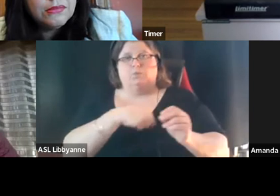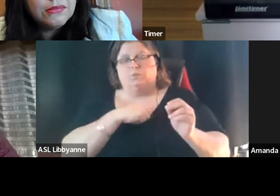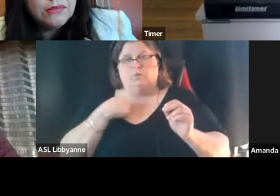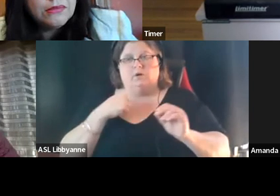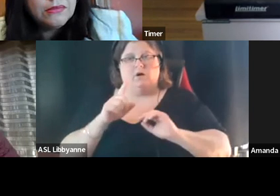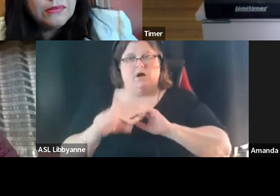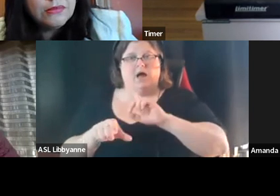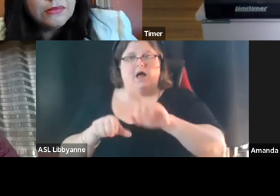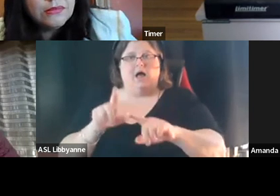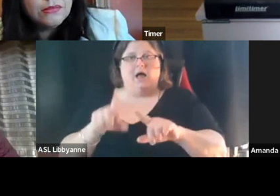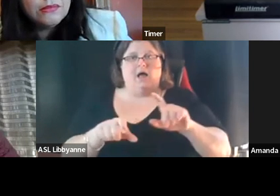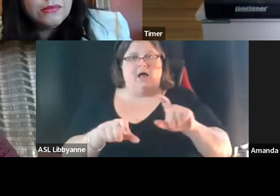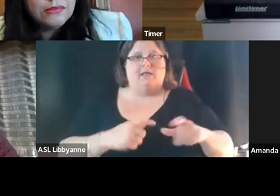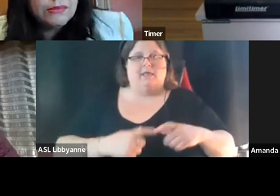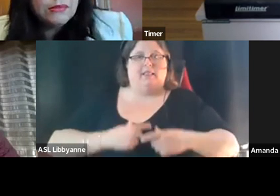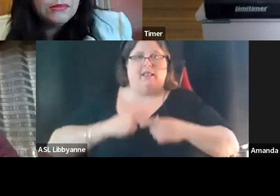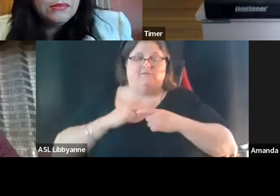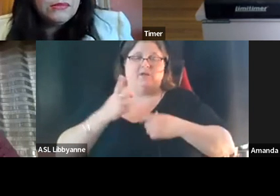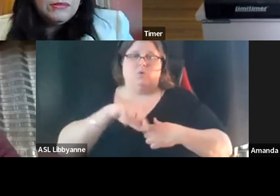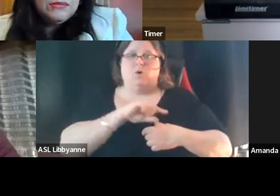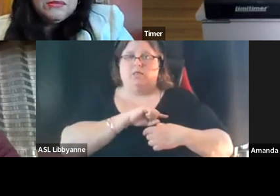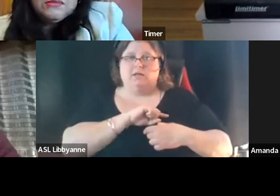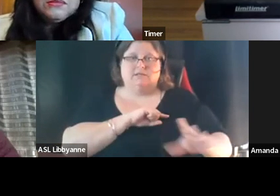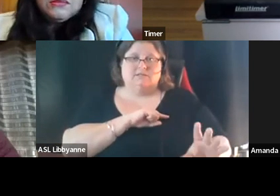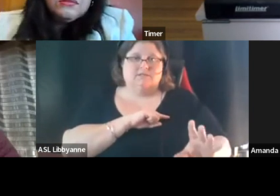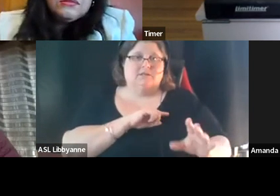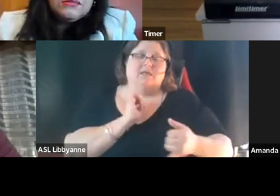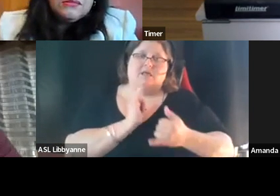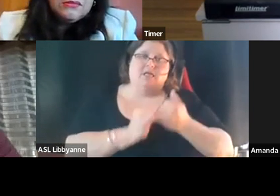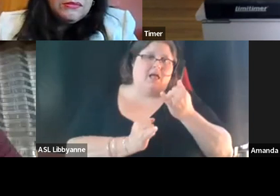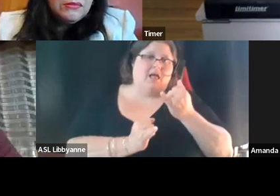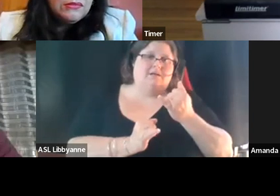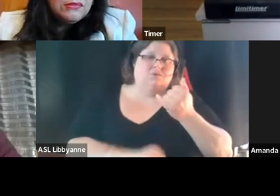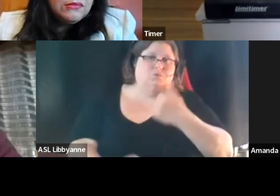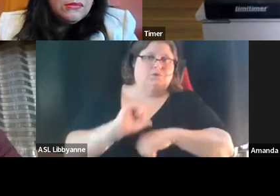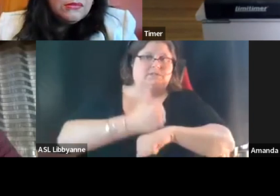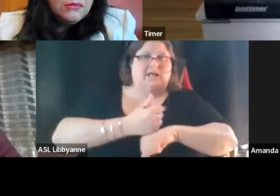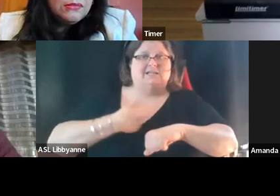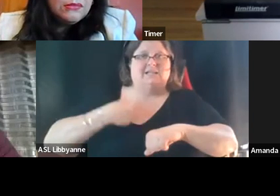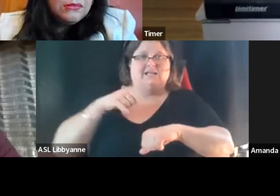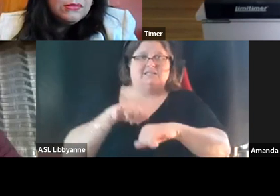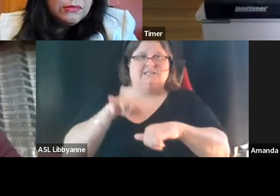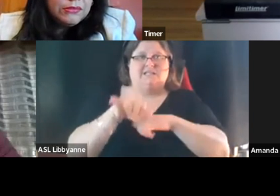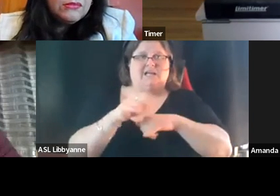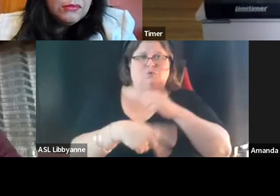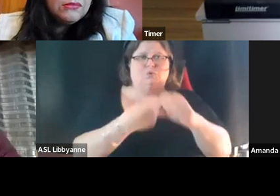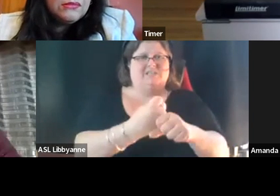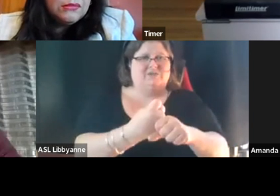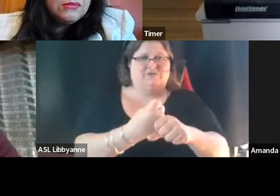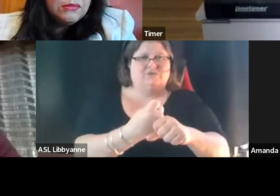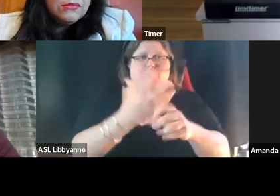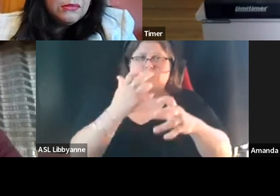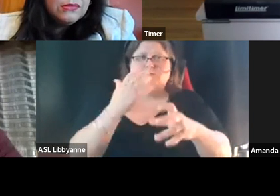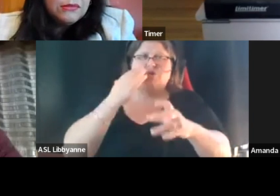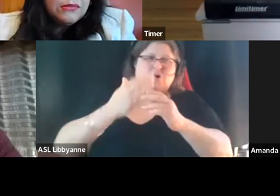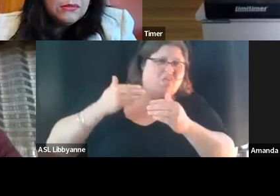a lot of these candidates these lifelong qualities. And the last superintendents that we had, they stayed no more than 2 years. I would